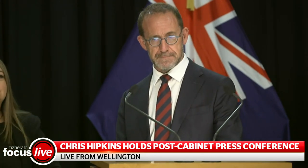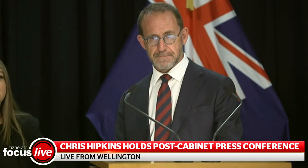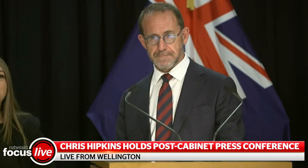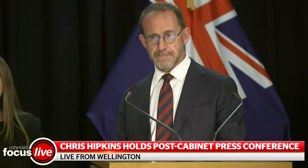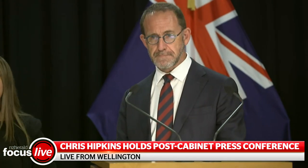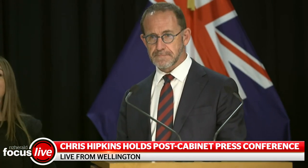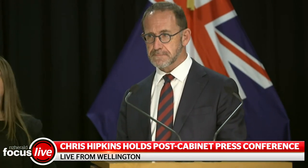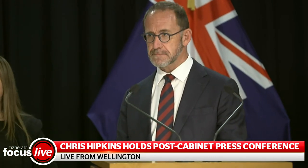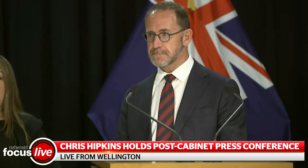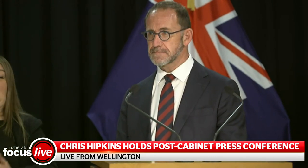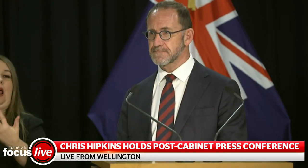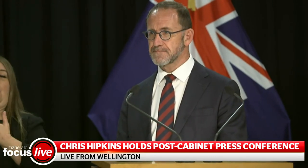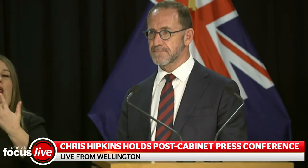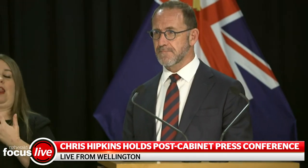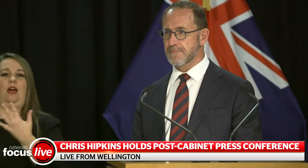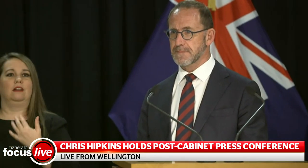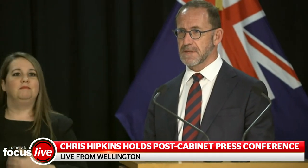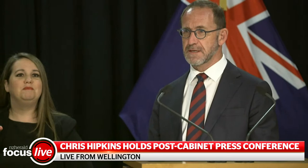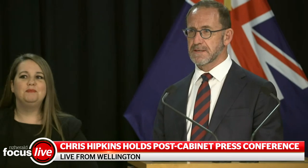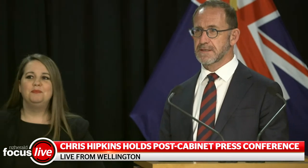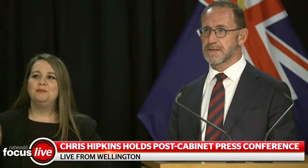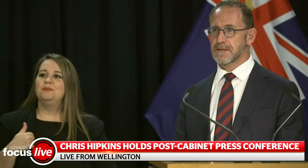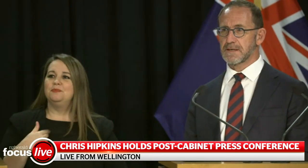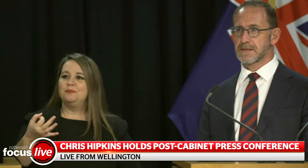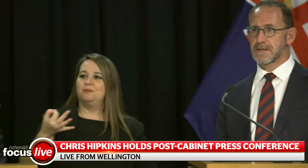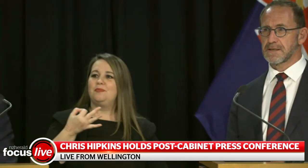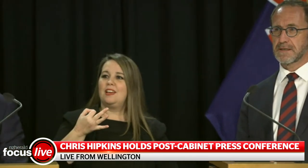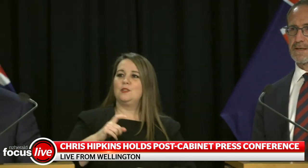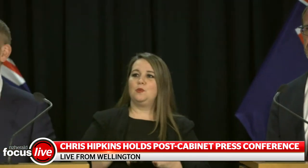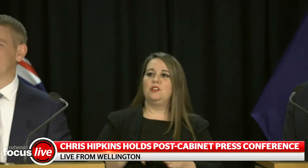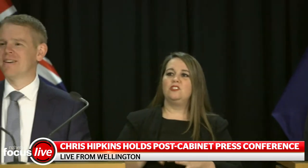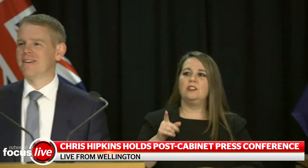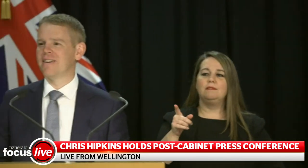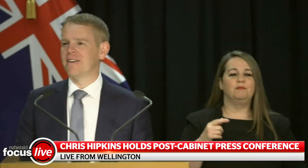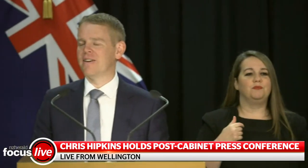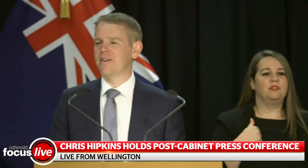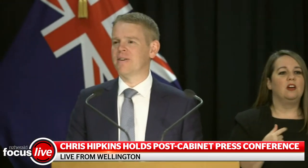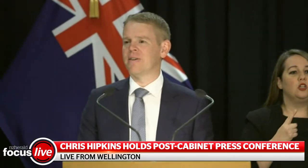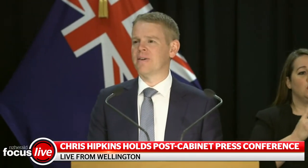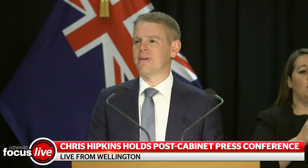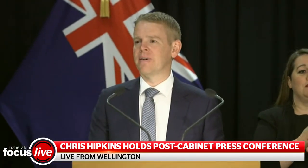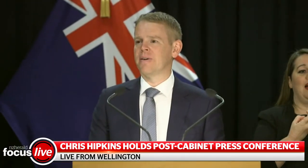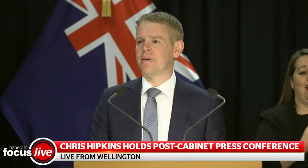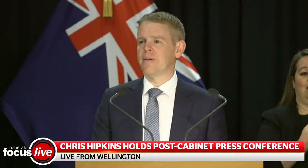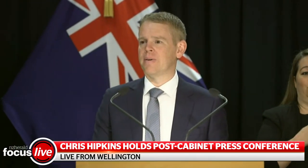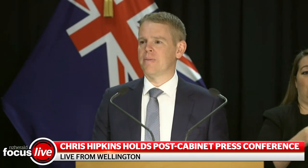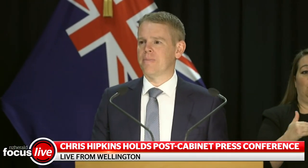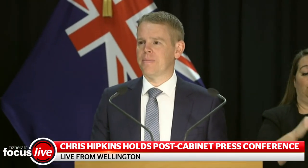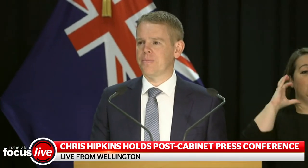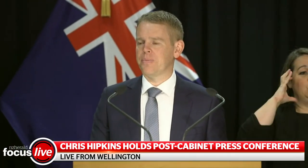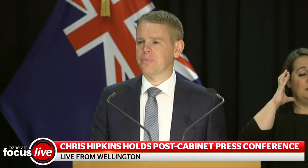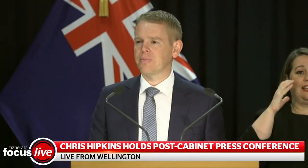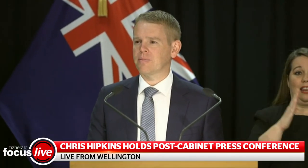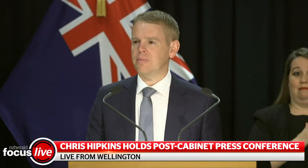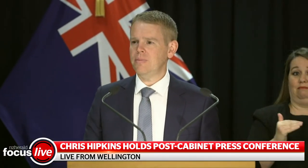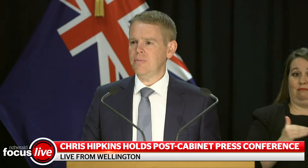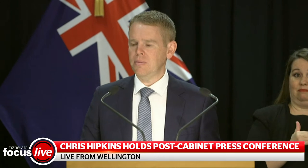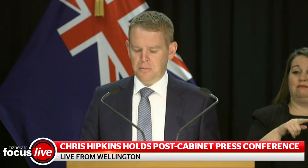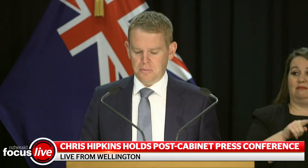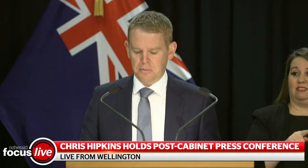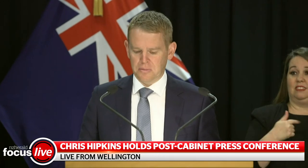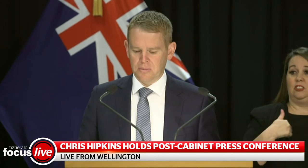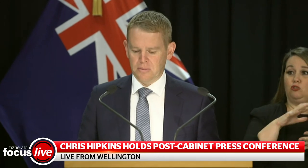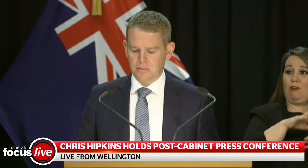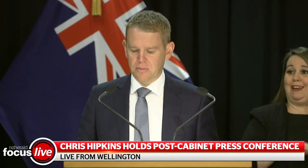all missed me. Up the back, Claire, and then Joe. Back on the RNZ transcript, do you think that RNZ were justified in only releasing a